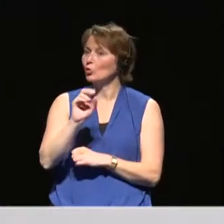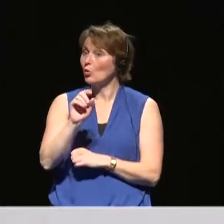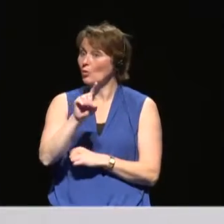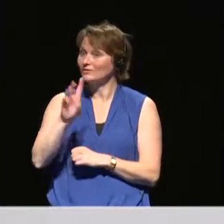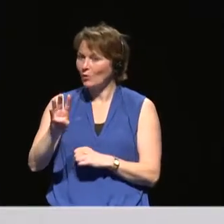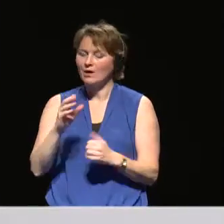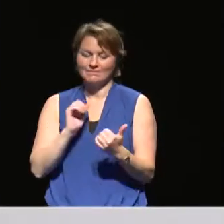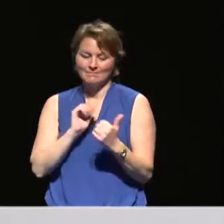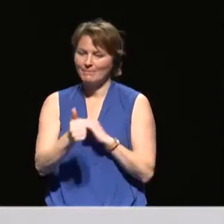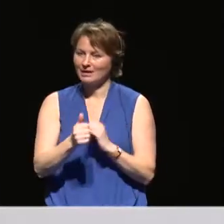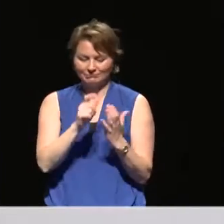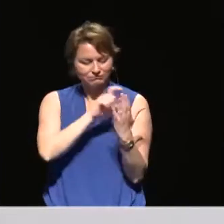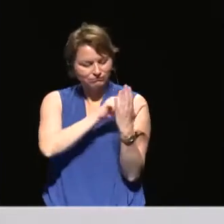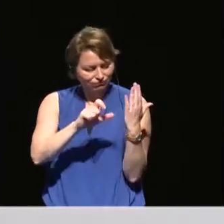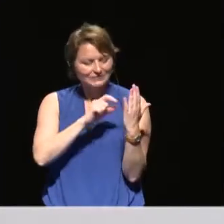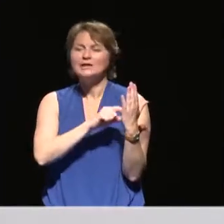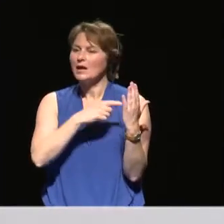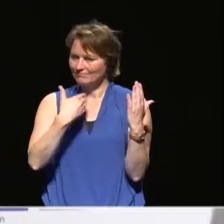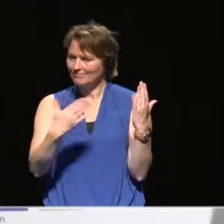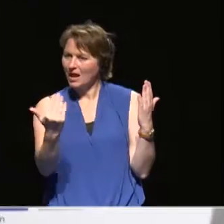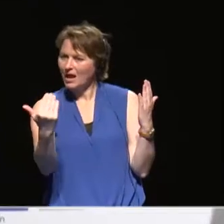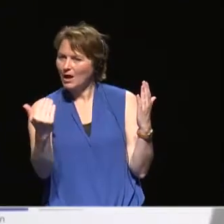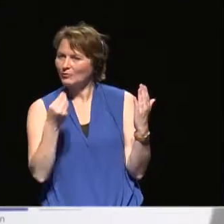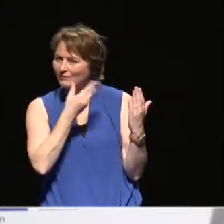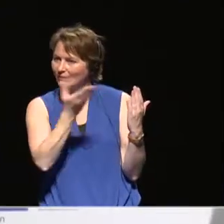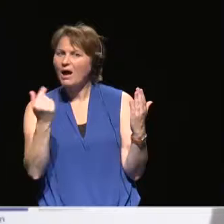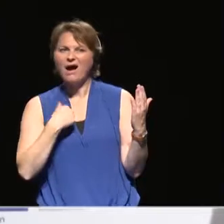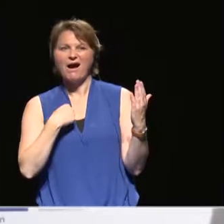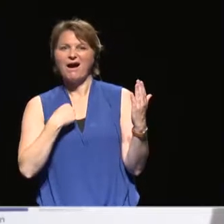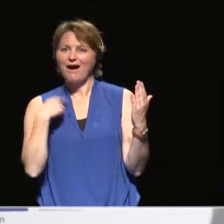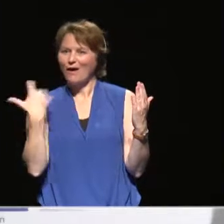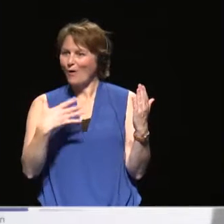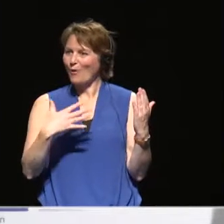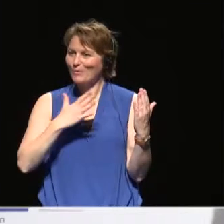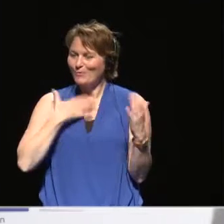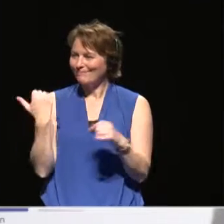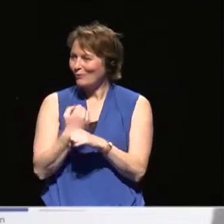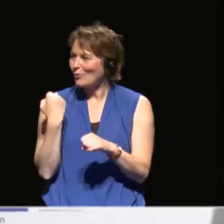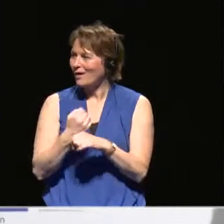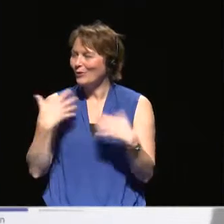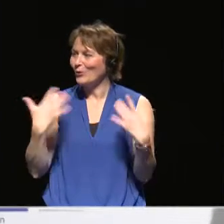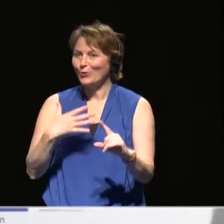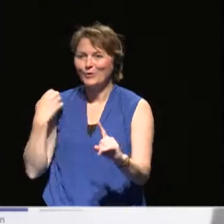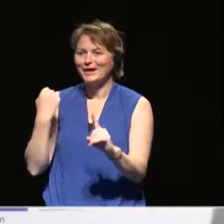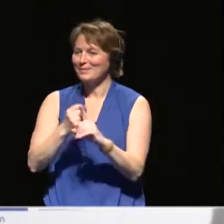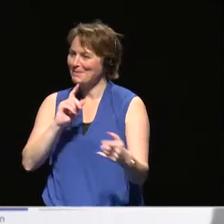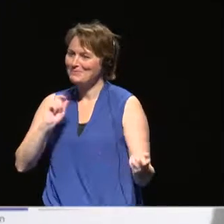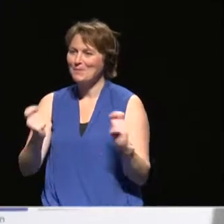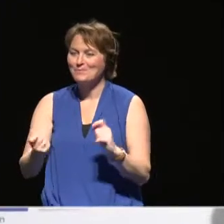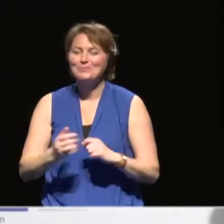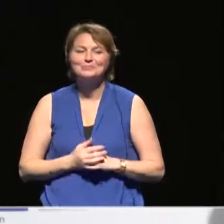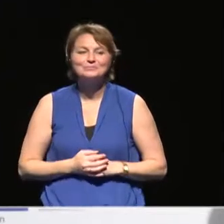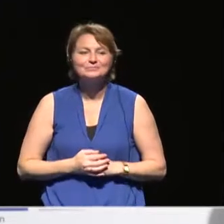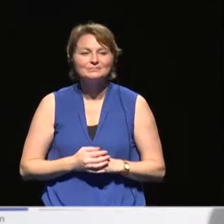2014, it makes what we do worthwhile, and you realize the impact of the work that you do. And we also